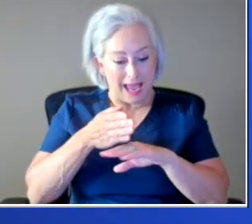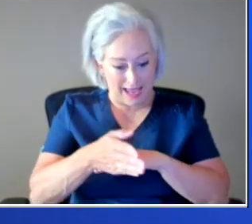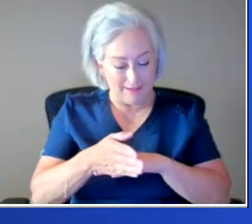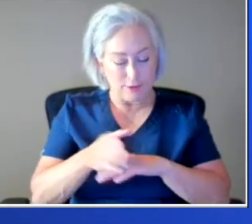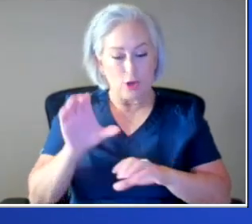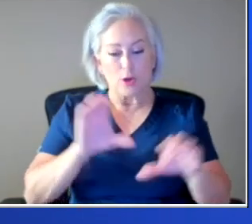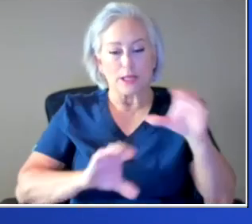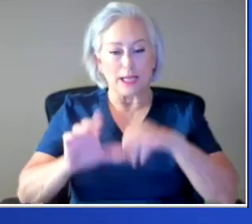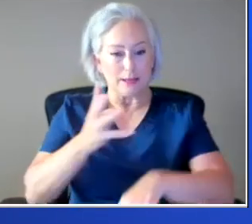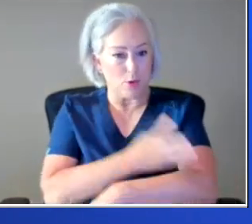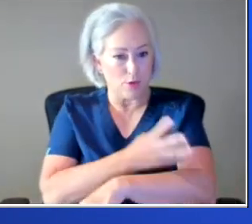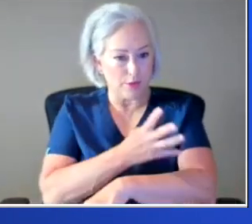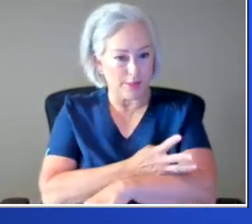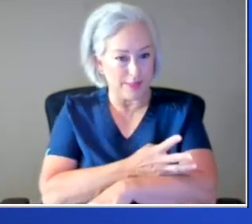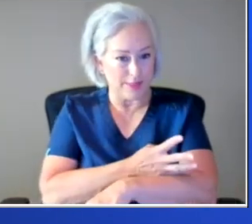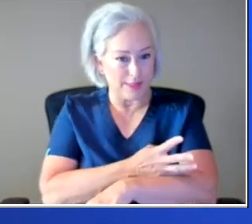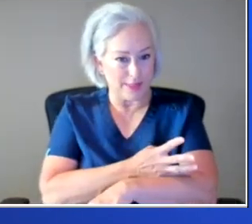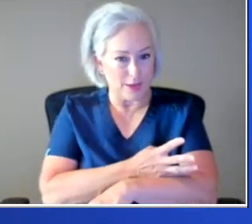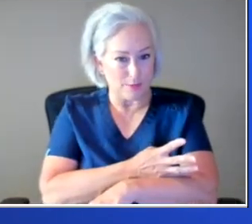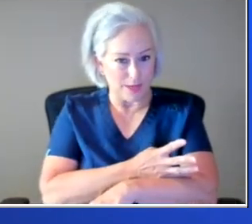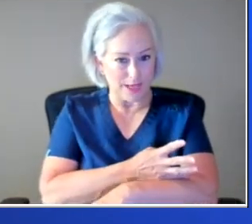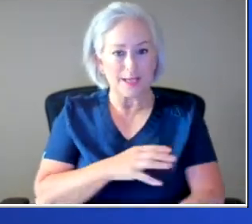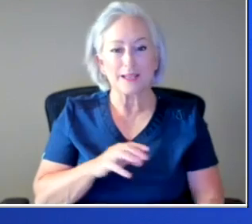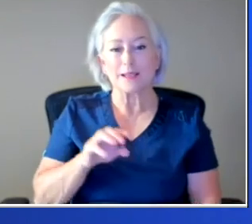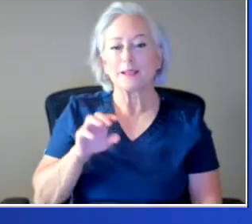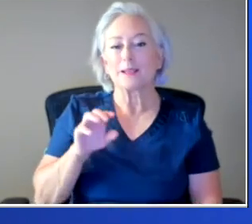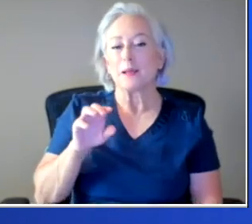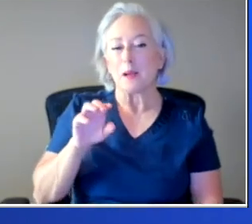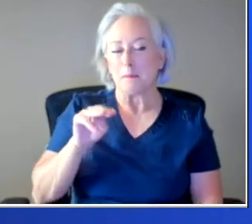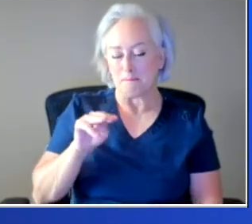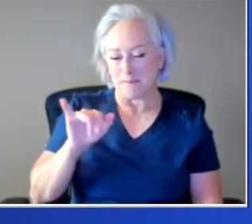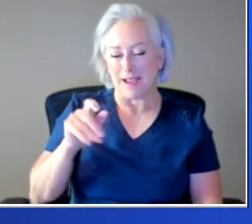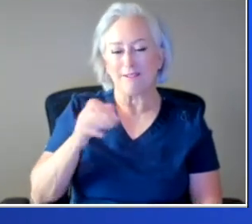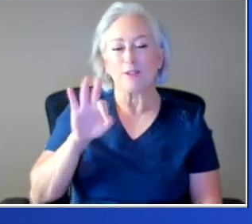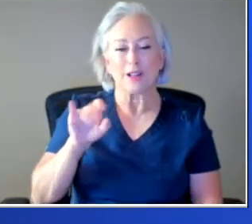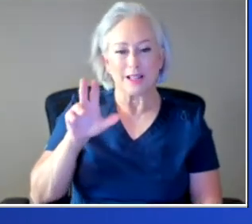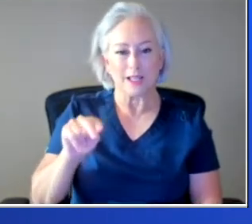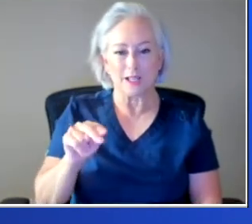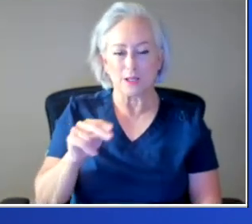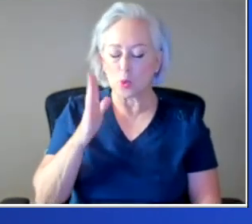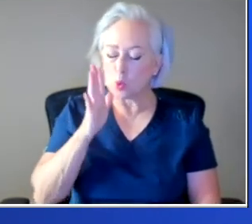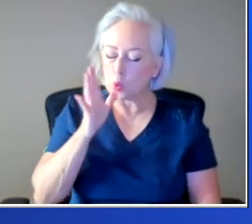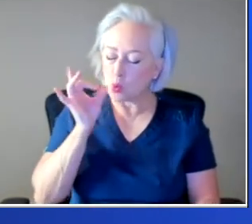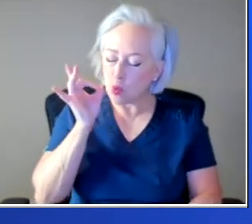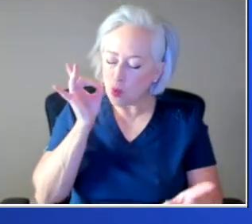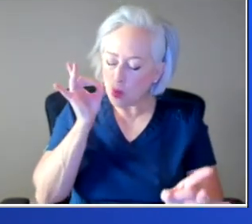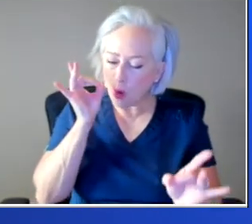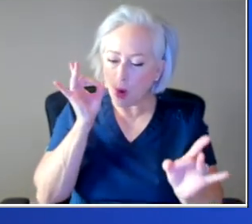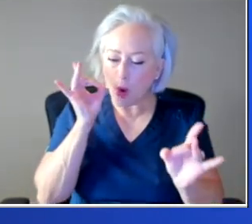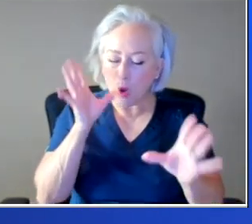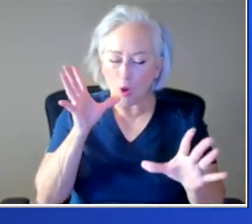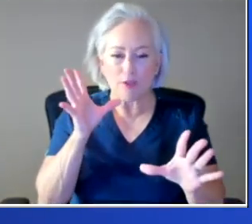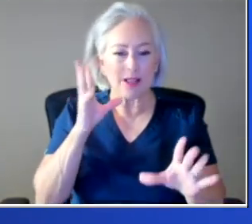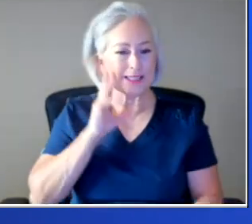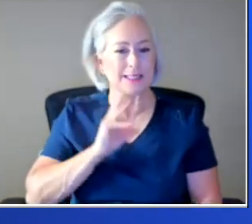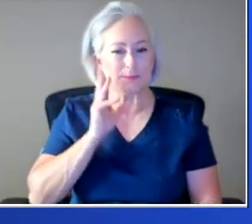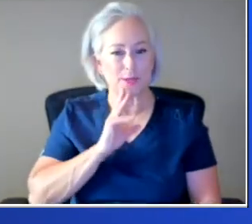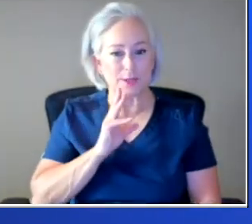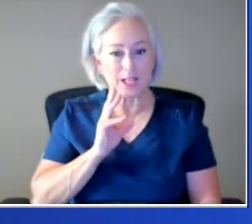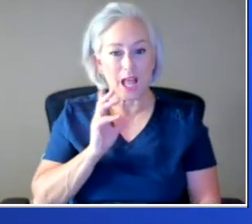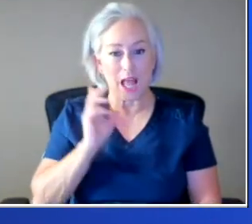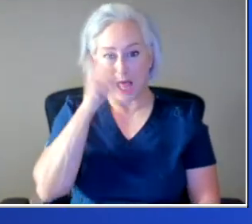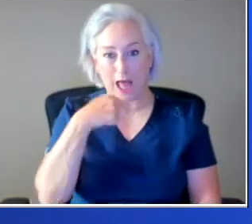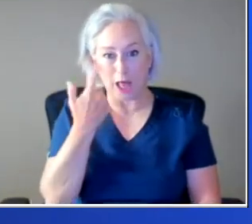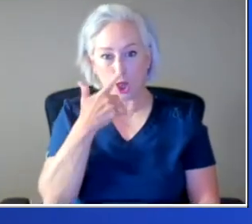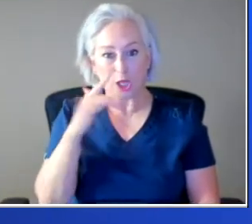chemotherapy. Melphalan? Yes. Yes. Yes. That's a killer. I looked like and I felt like a burnt